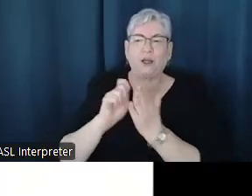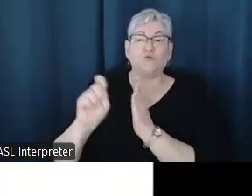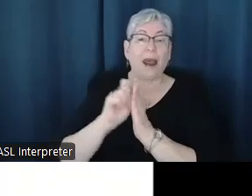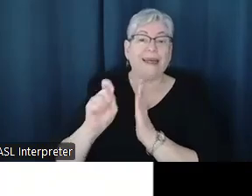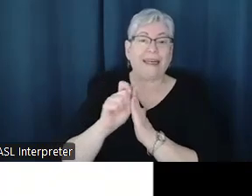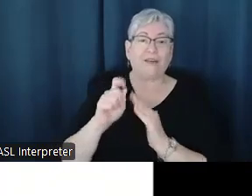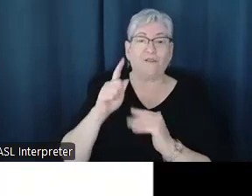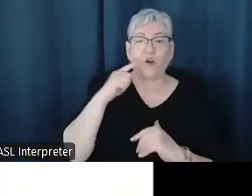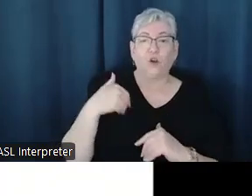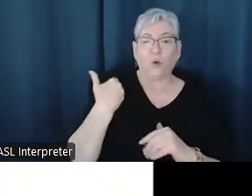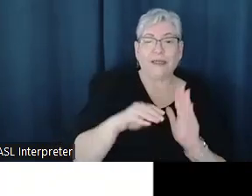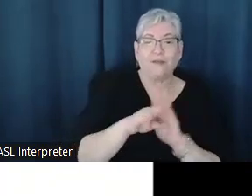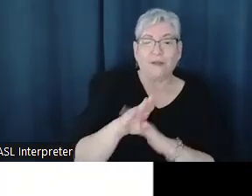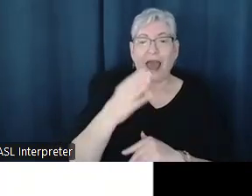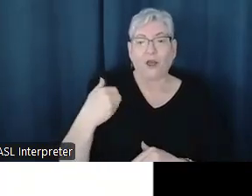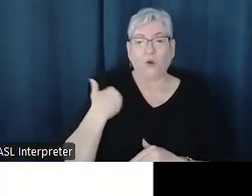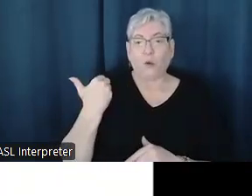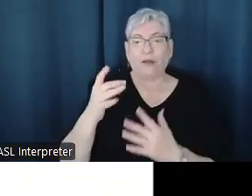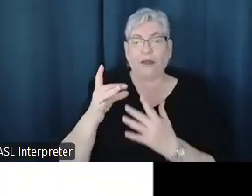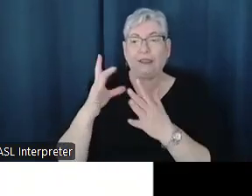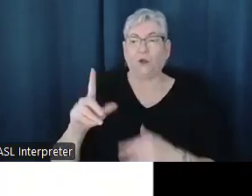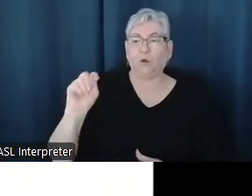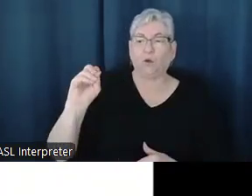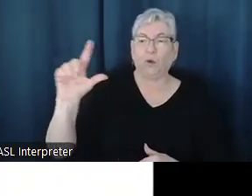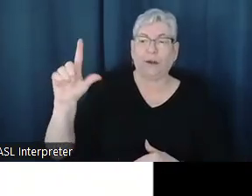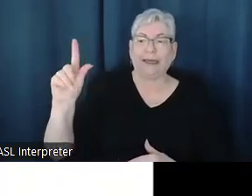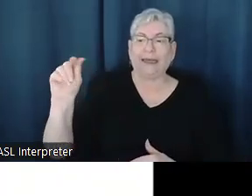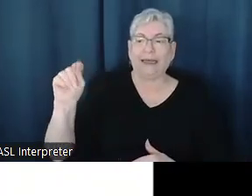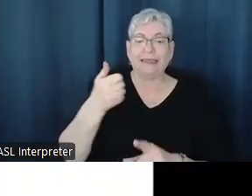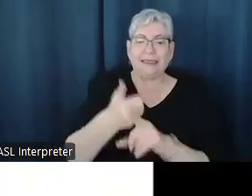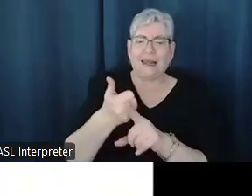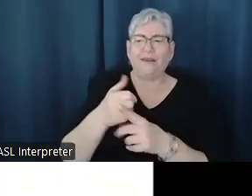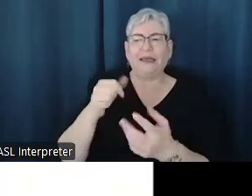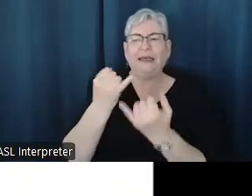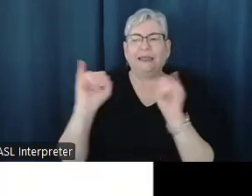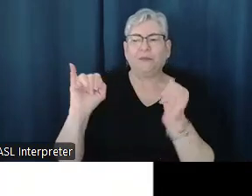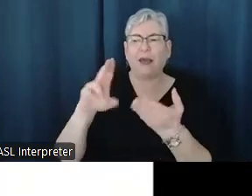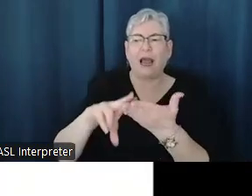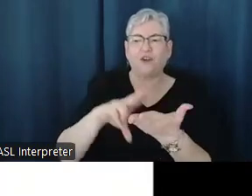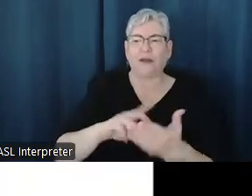the Youth Development and Youth Leadership Toolkits and is an independent contractor. Go ahead.